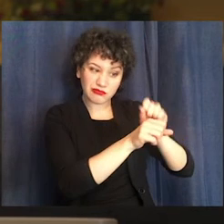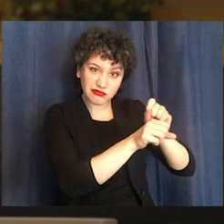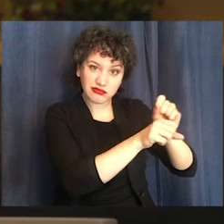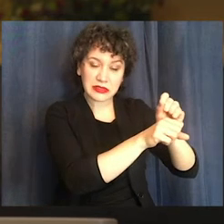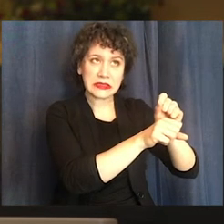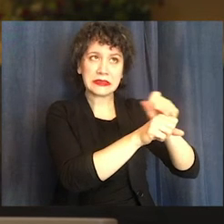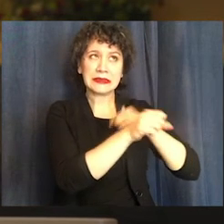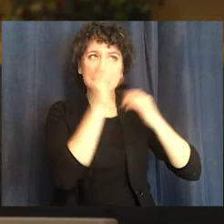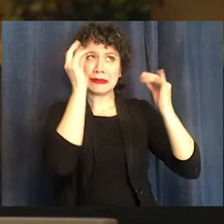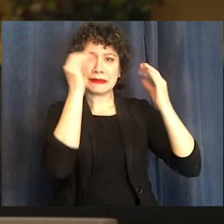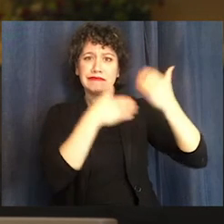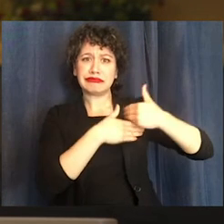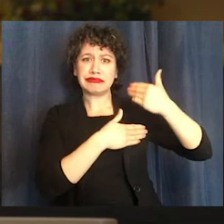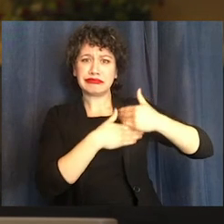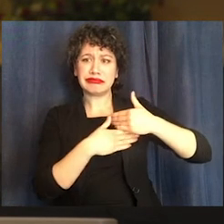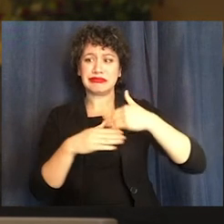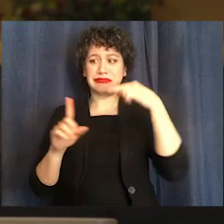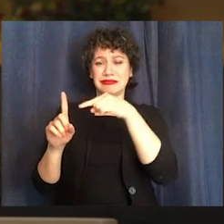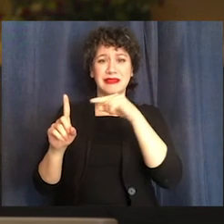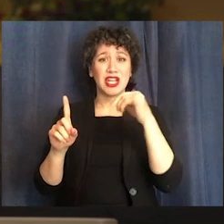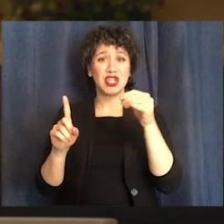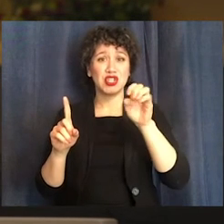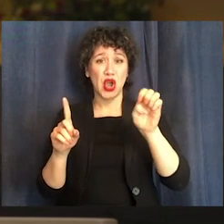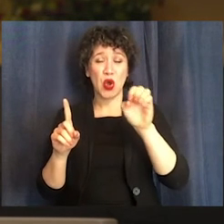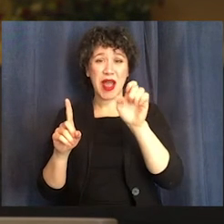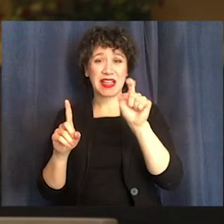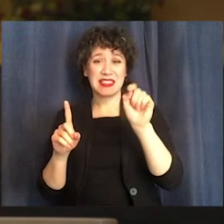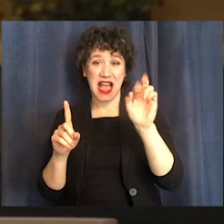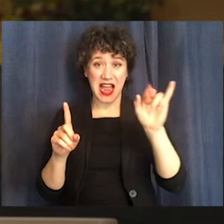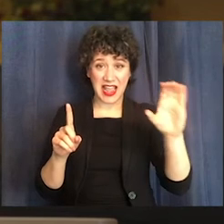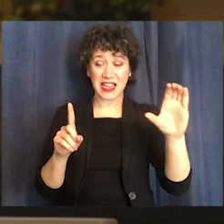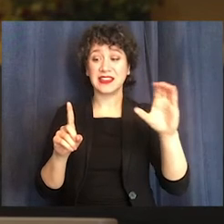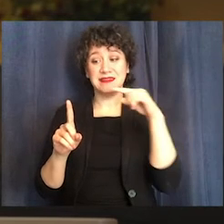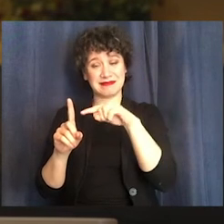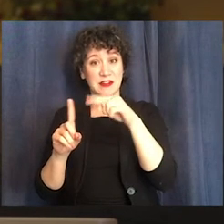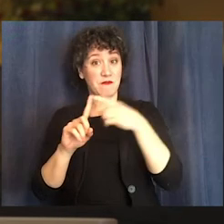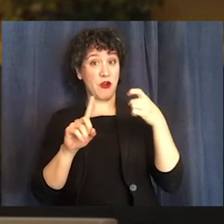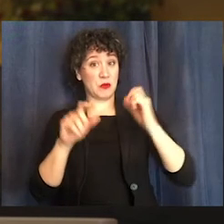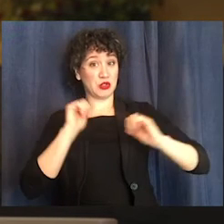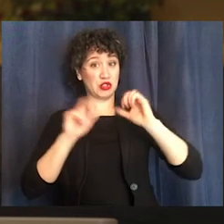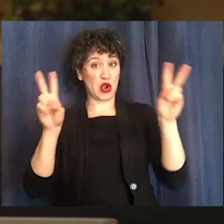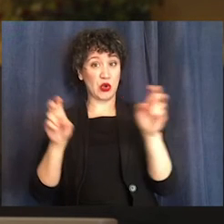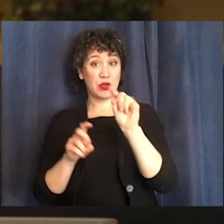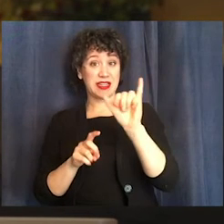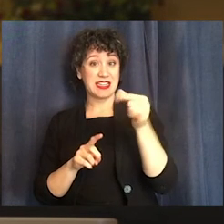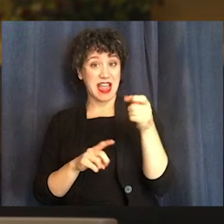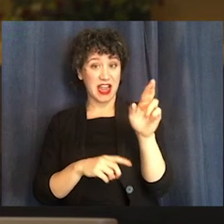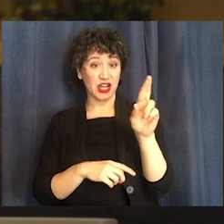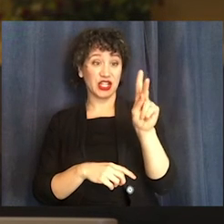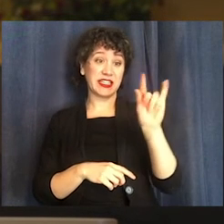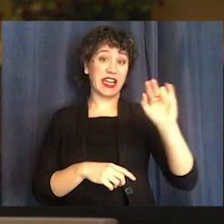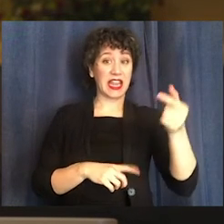thought that Joe Exotic from the hugely popular Netflix series Tiger King has played a greater influence on your learning than your teachers